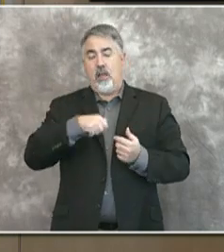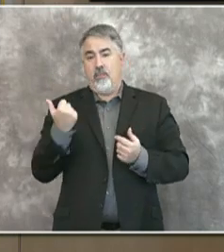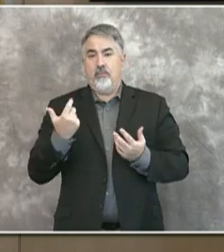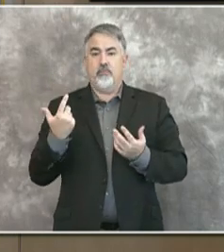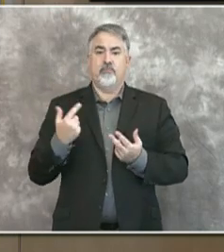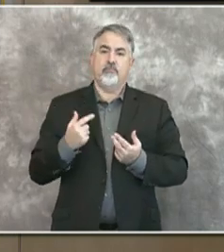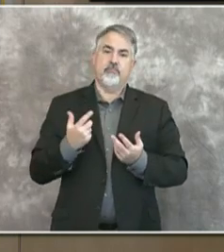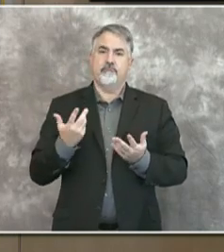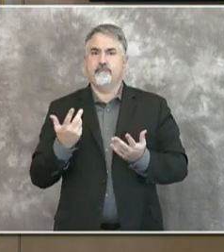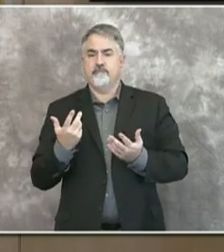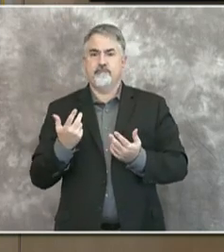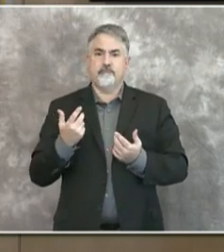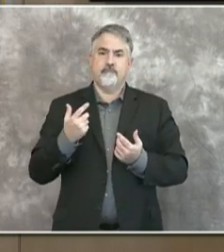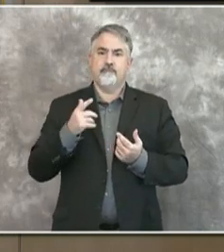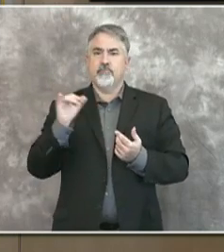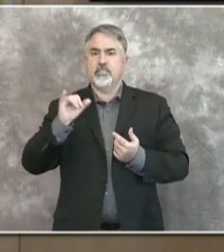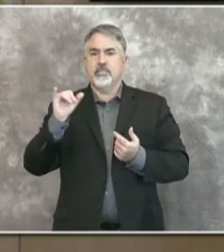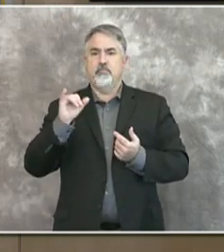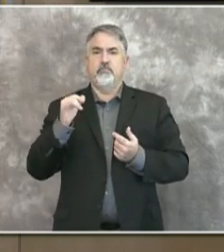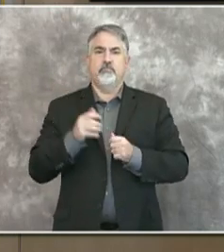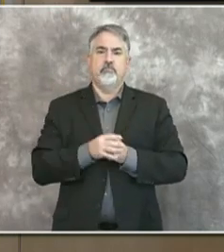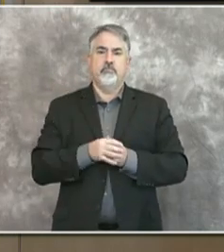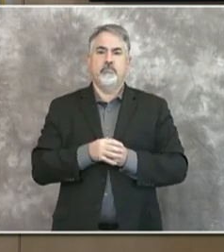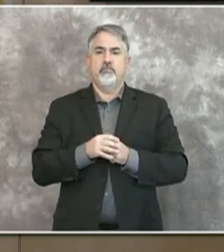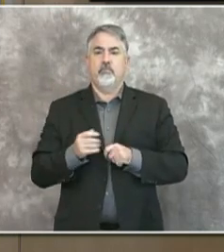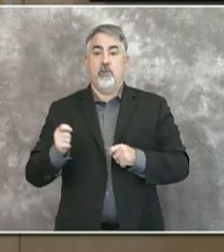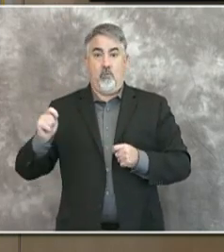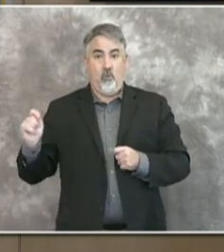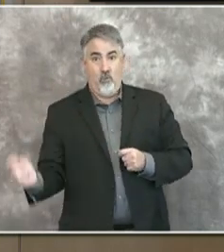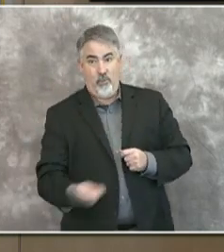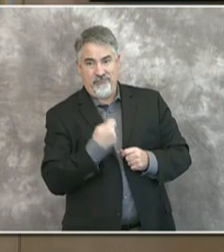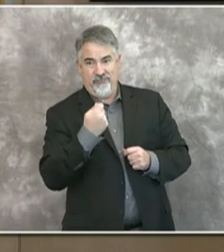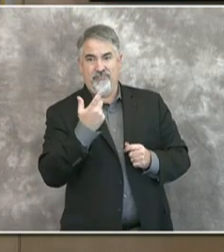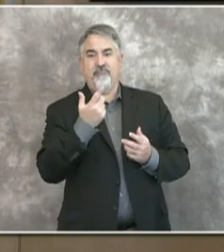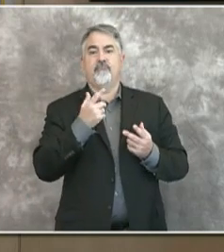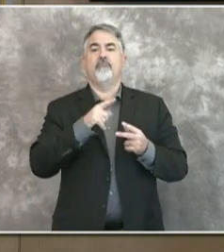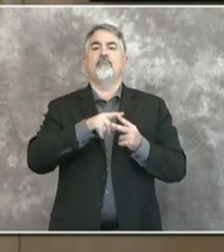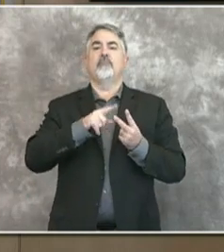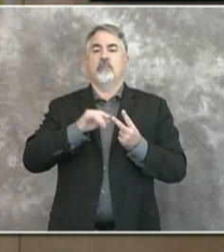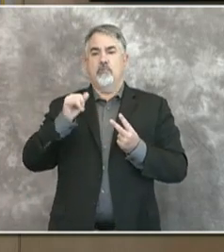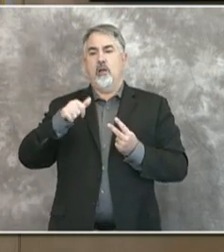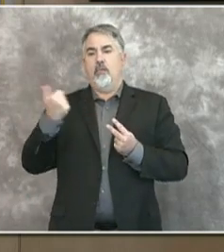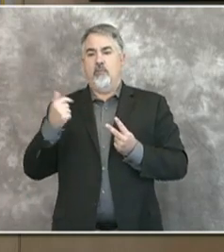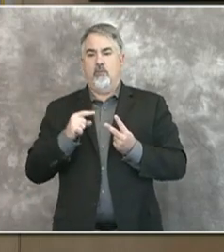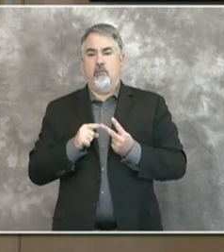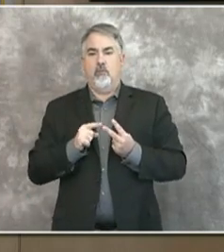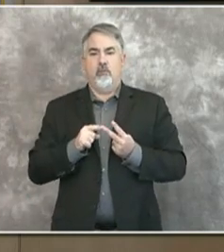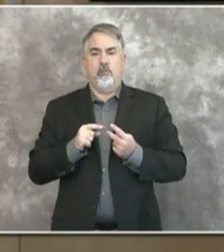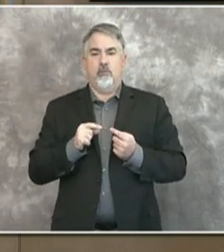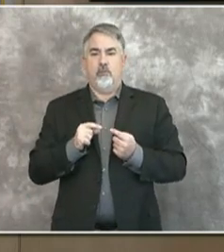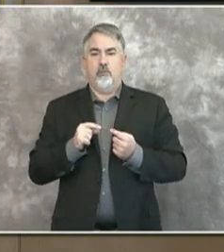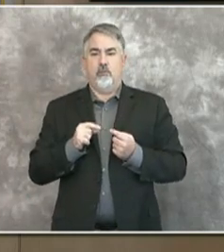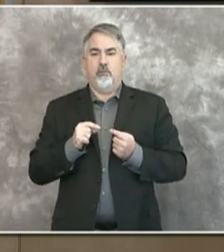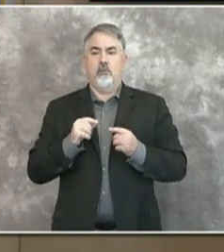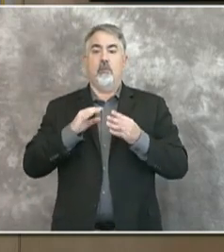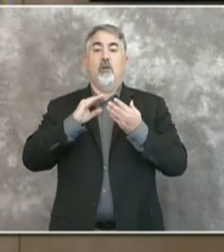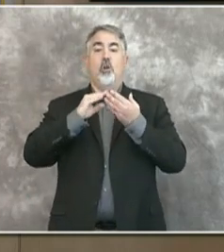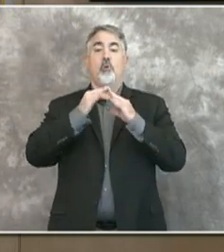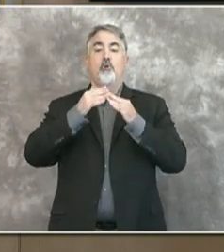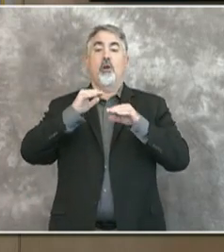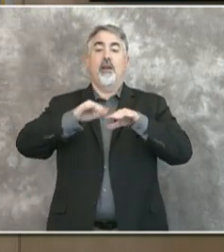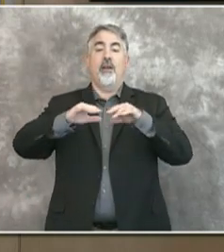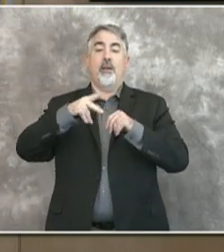opportunities similar to what we have done for golf. There is the exception, there is still no community swimming pools, as that